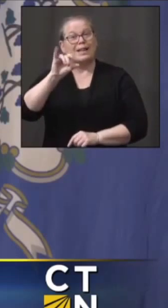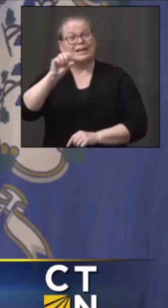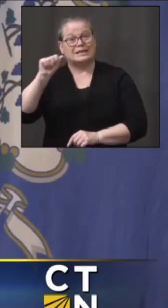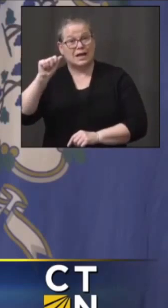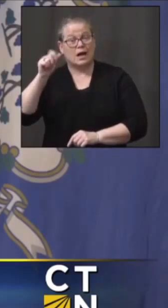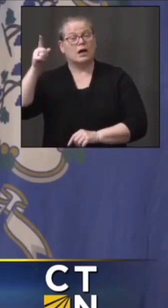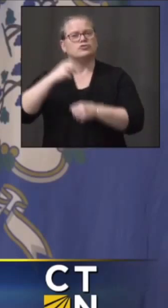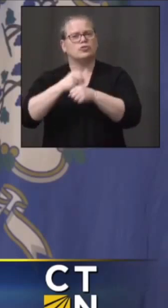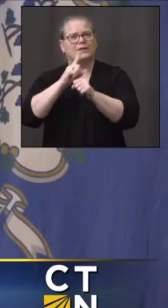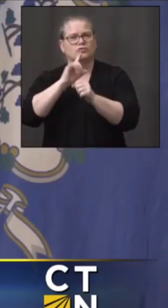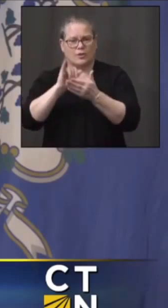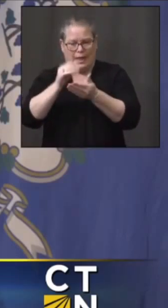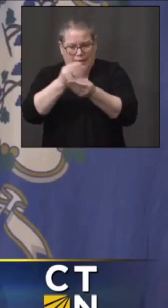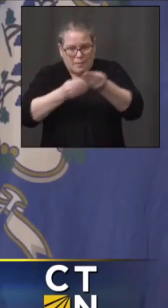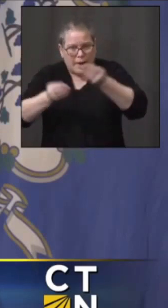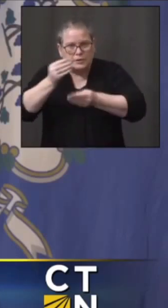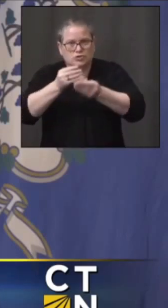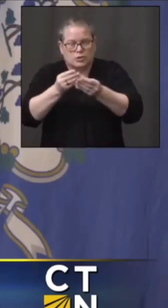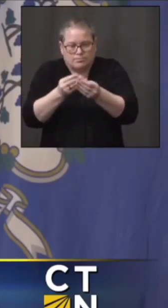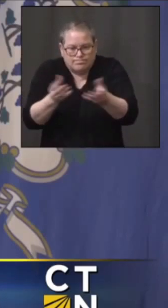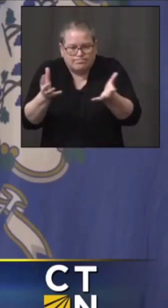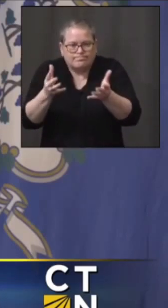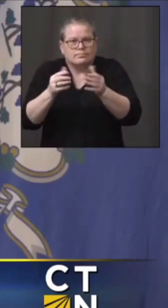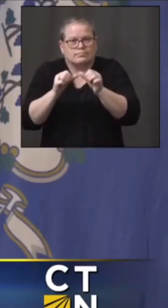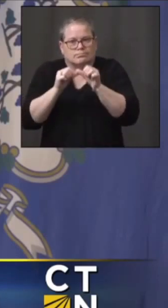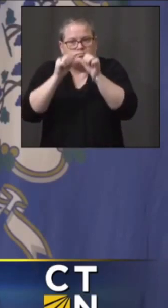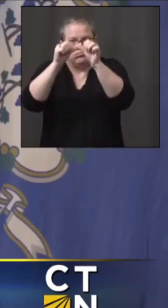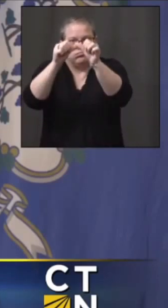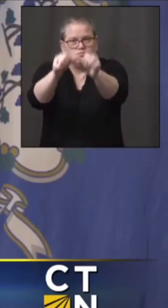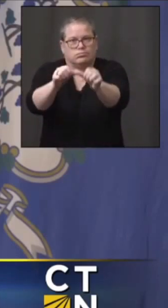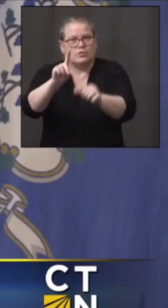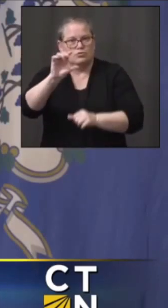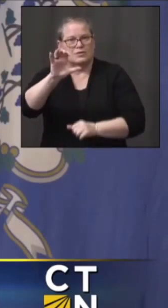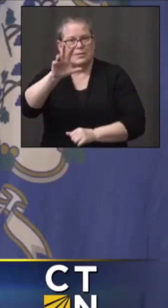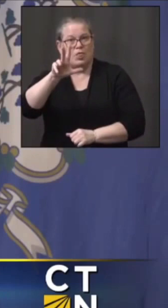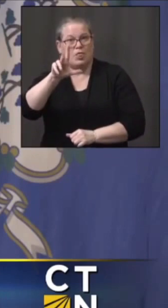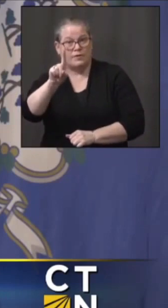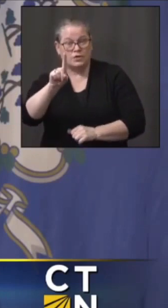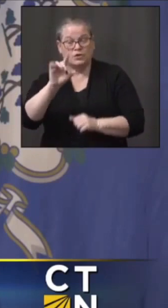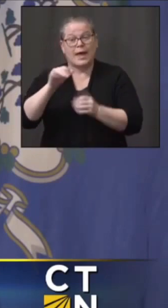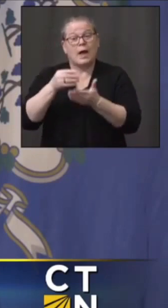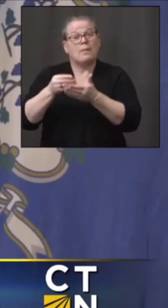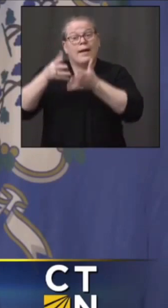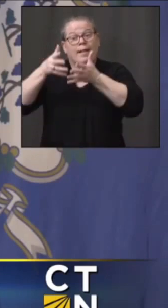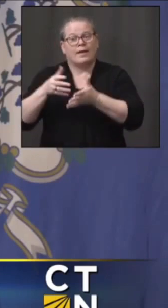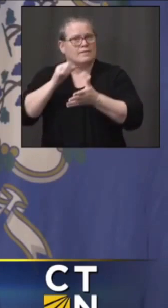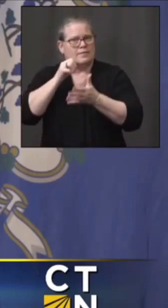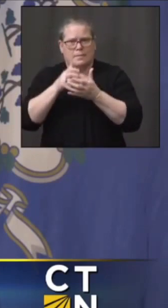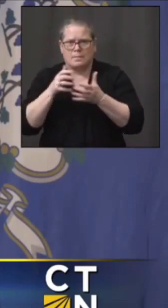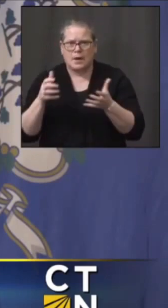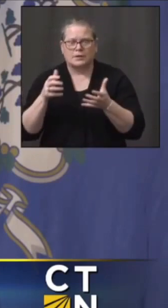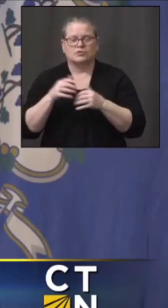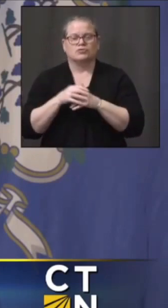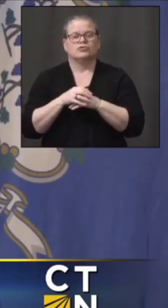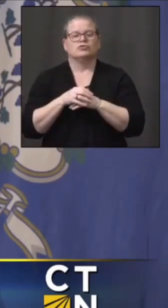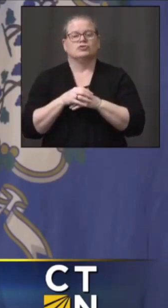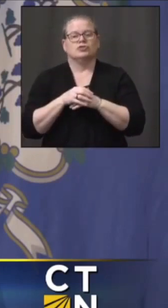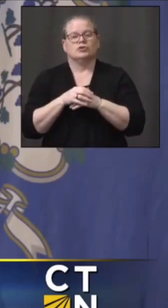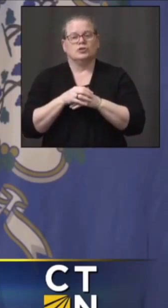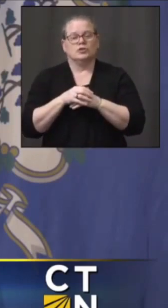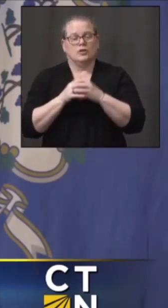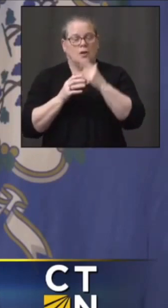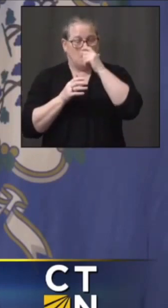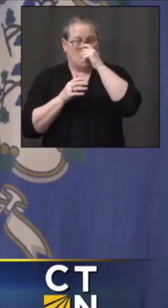December 31st. There was not a lot of leftover in that money. But that said, I know